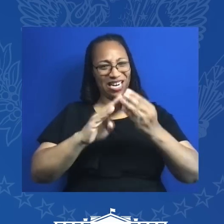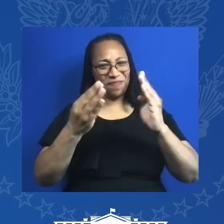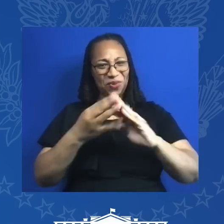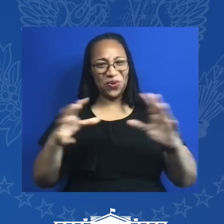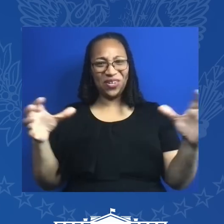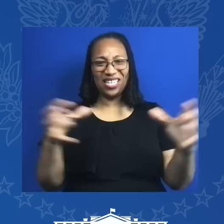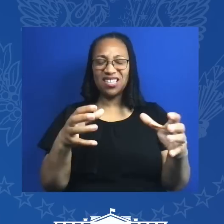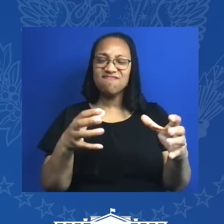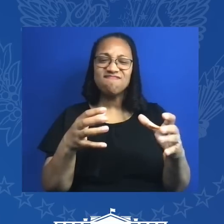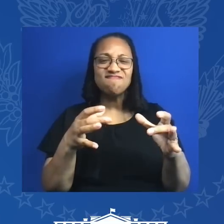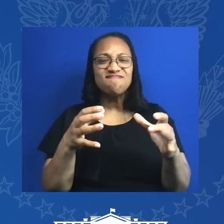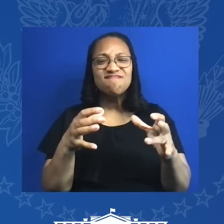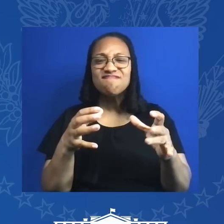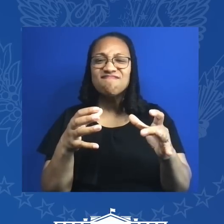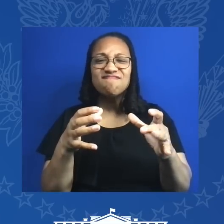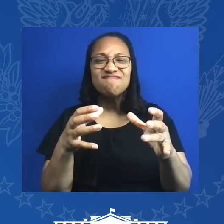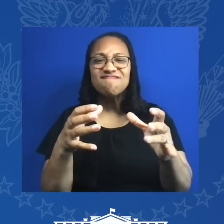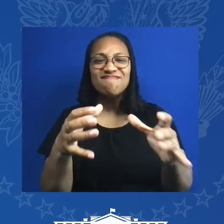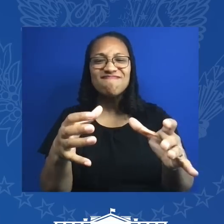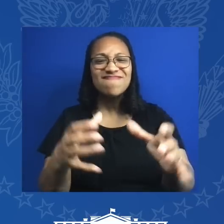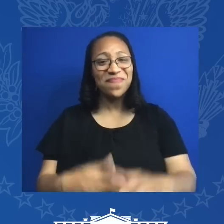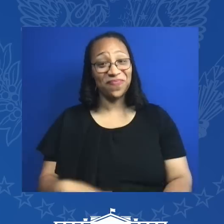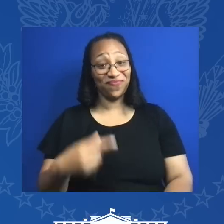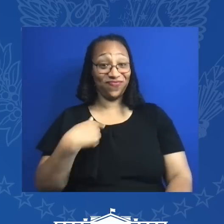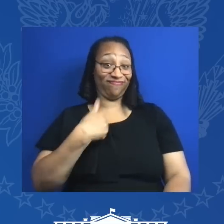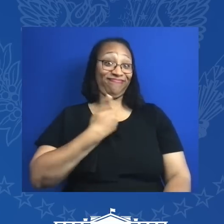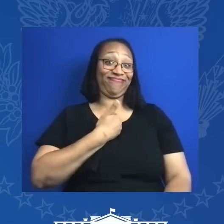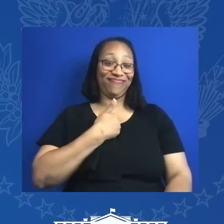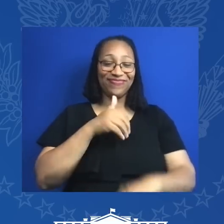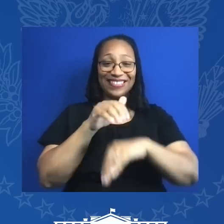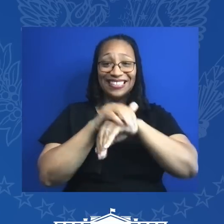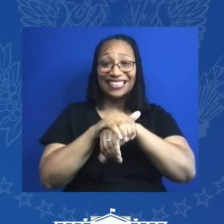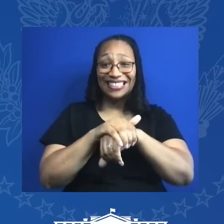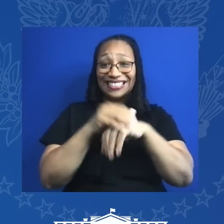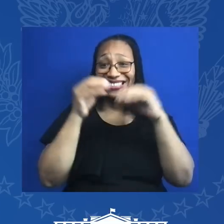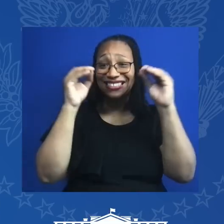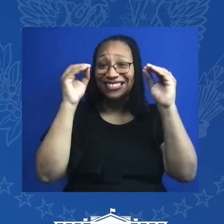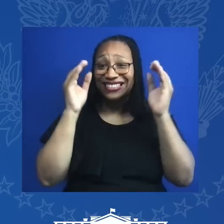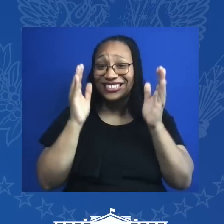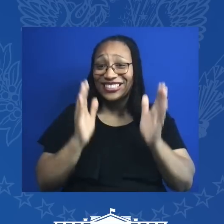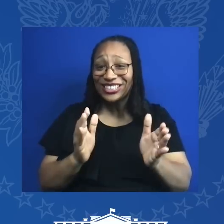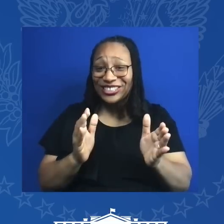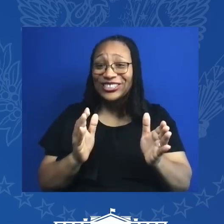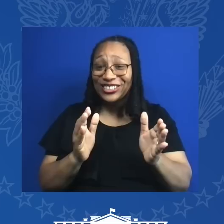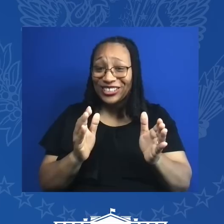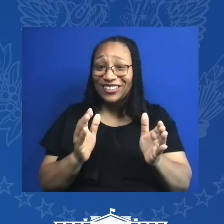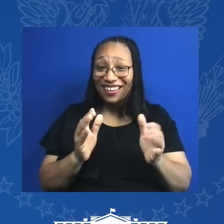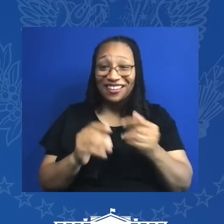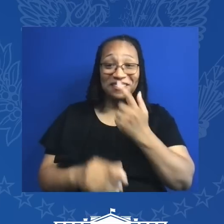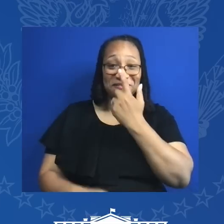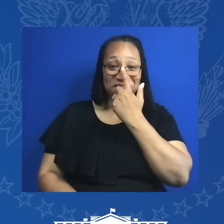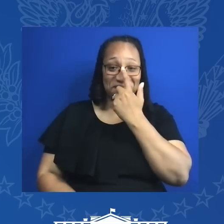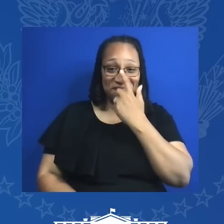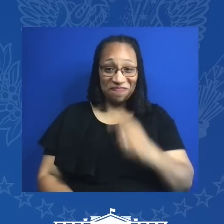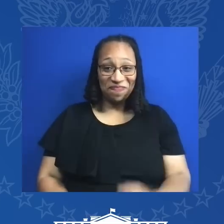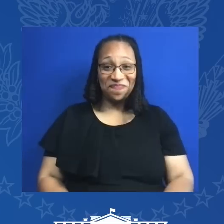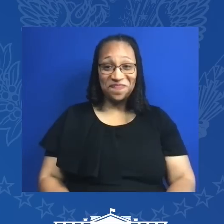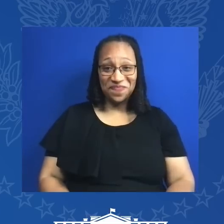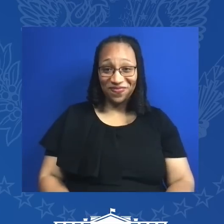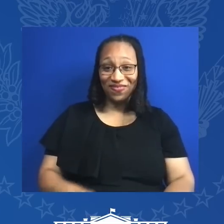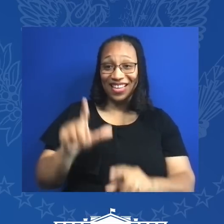Rita Mae Brown once wrote, "Every day you're alive and someone loves you is a